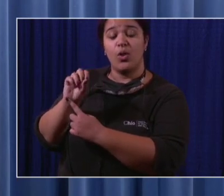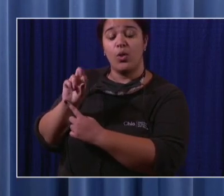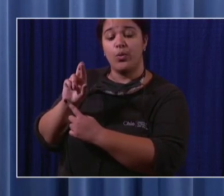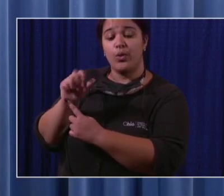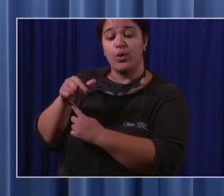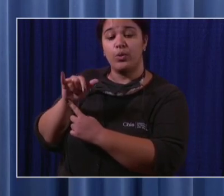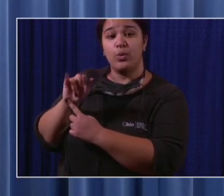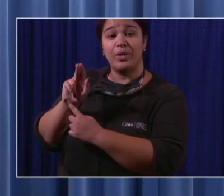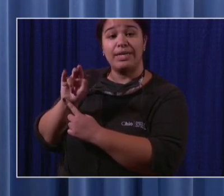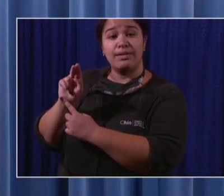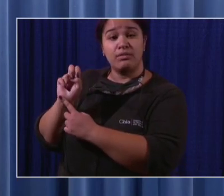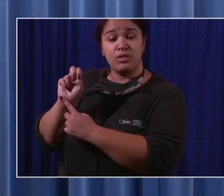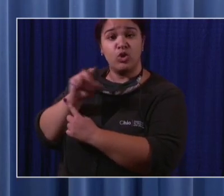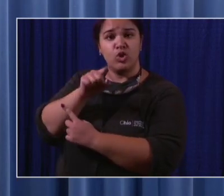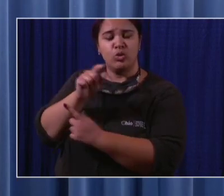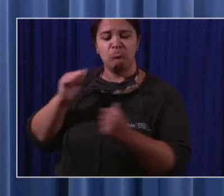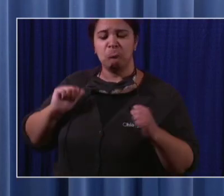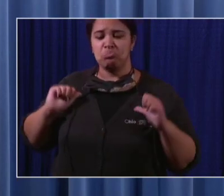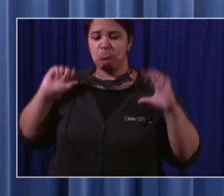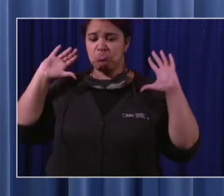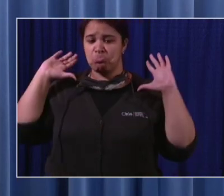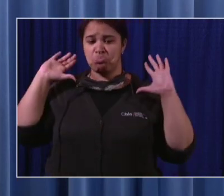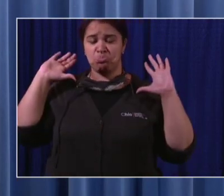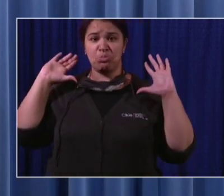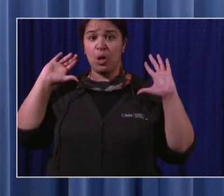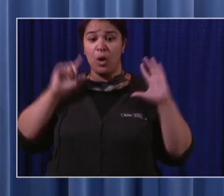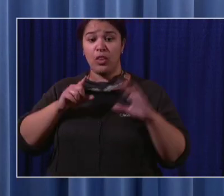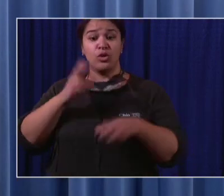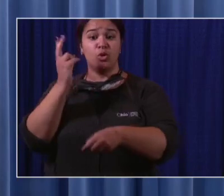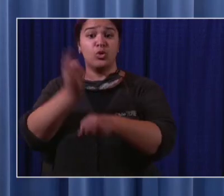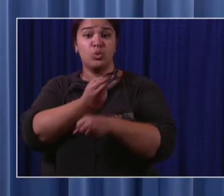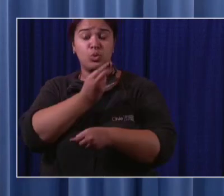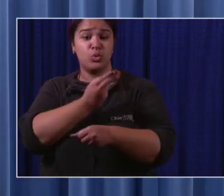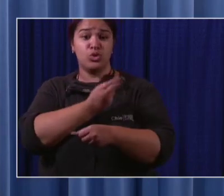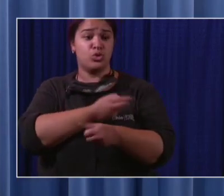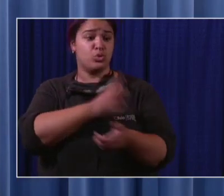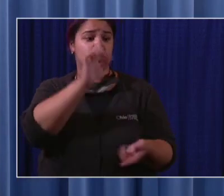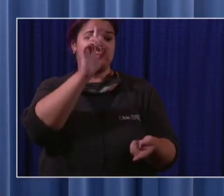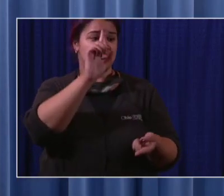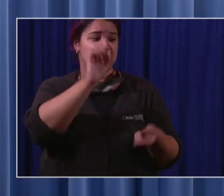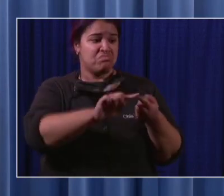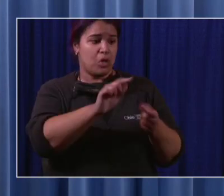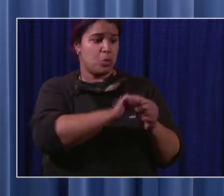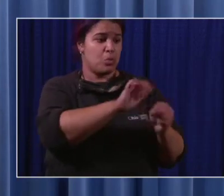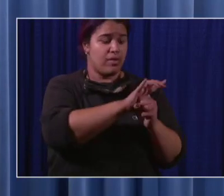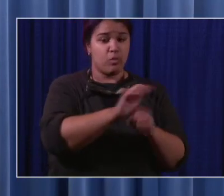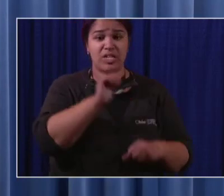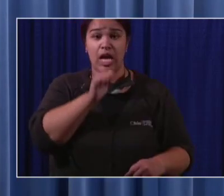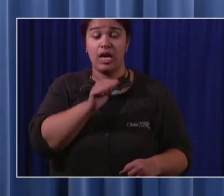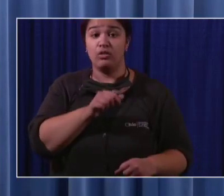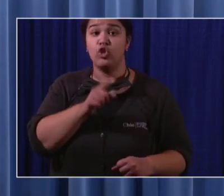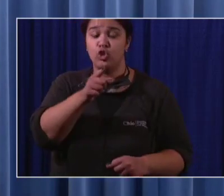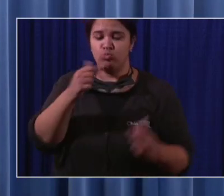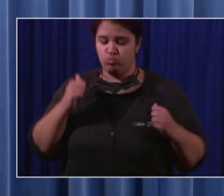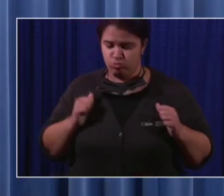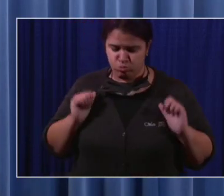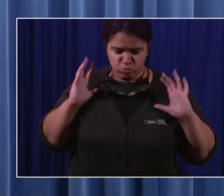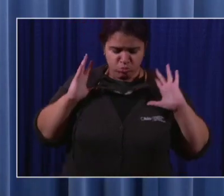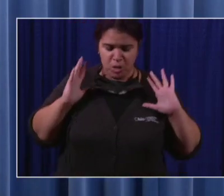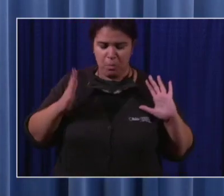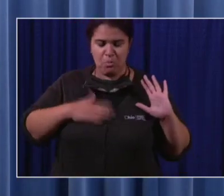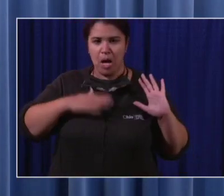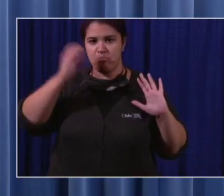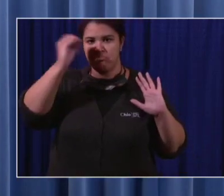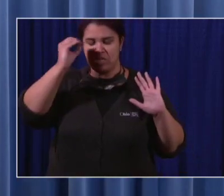have strong positions that mask wearing can't stop the spread of the coronavirus, but you've taken an equally strong position that it does and